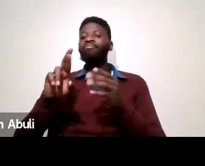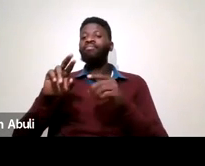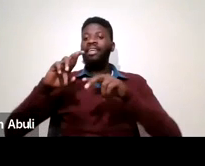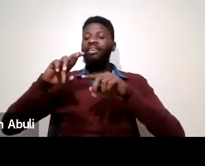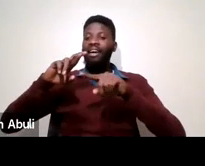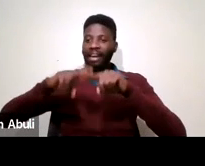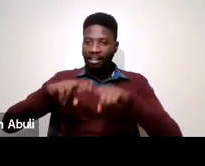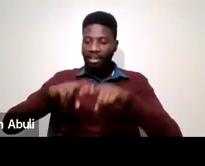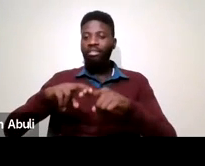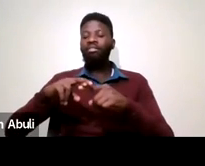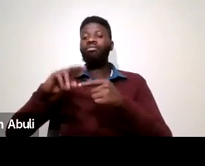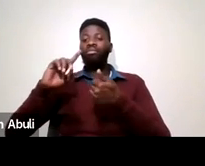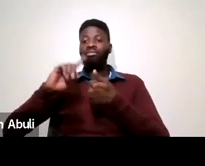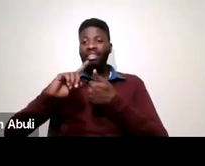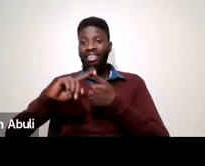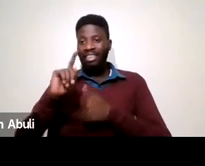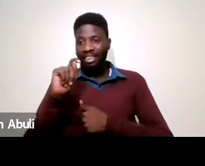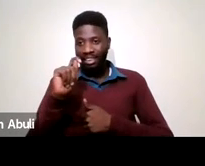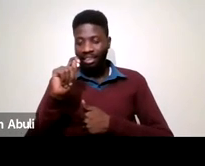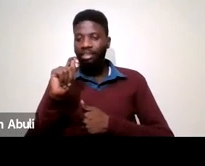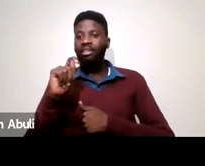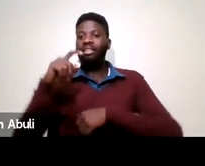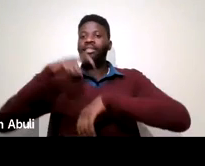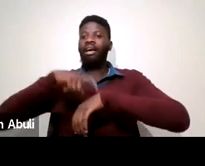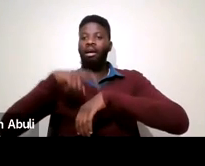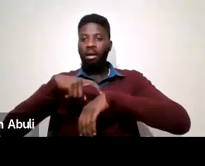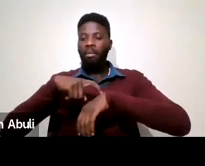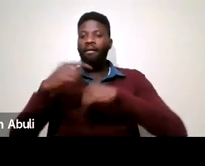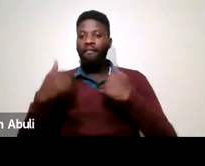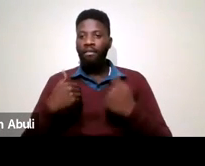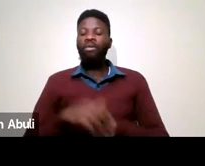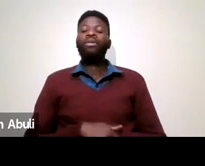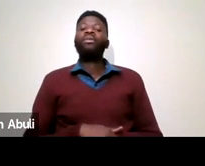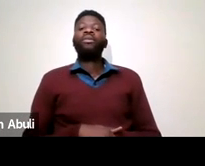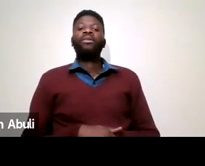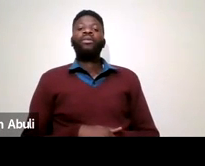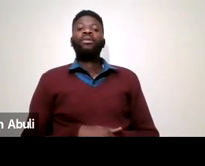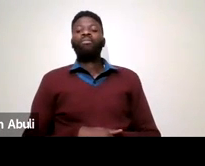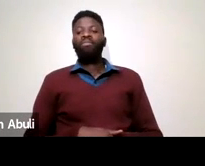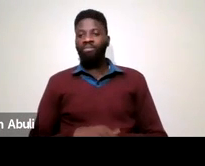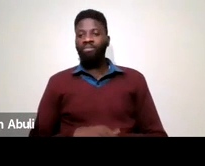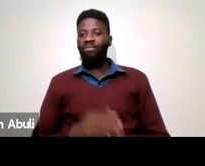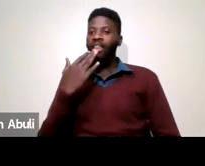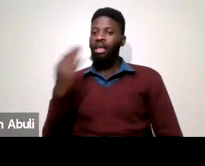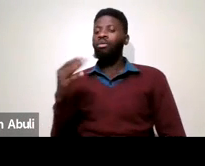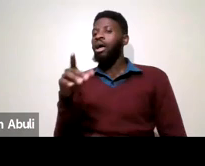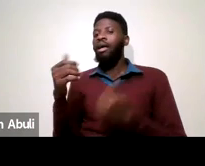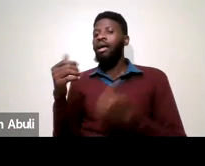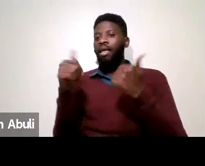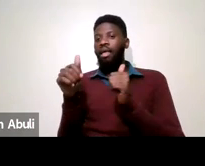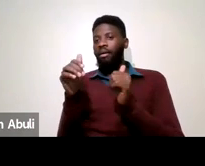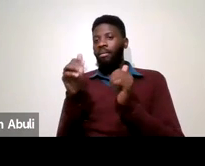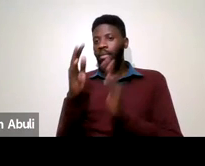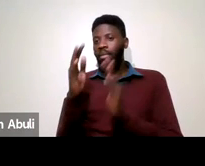beautiful. So this is what I'm trying to say. Anybody else? One more before I jump